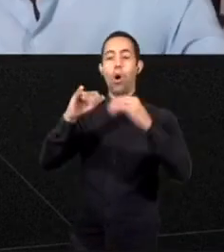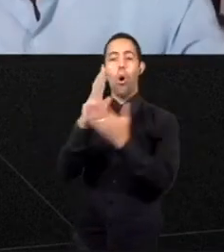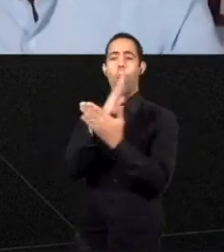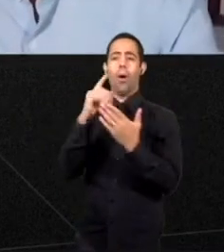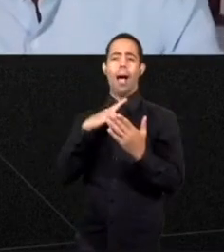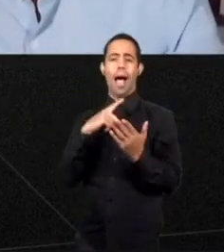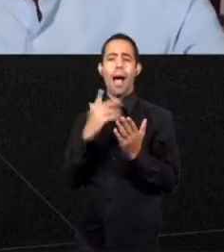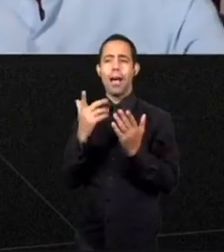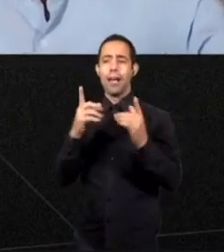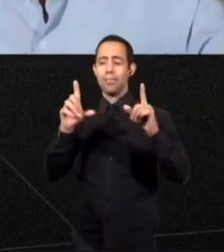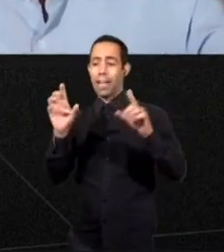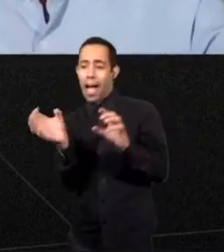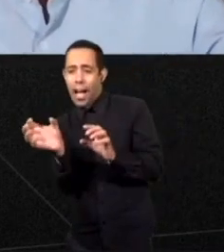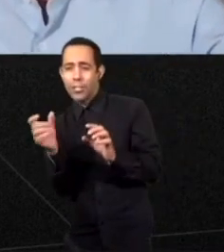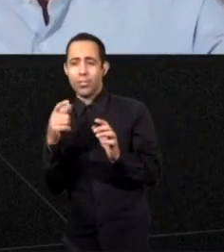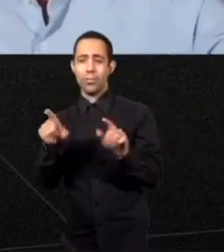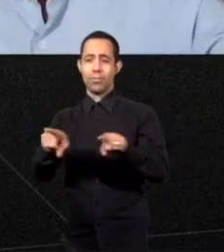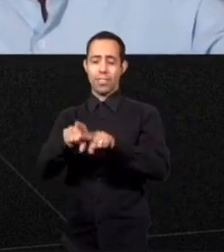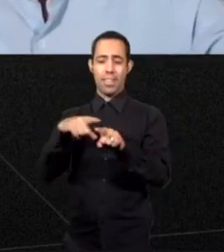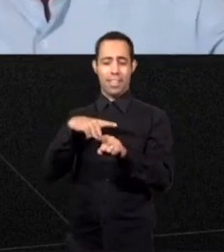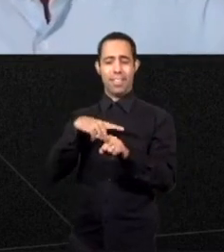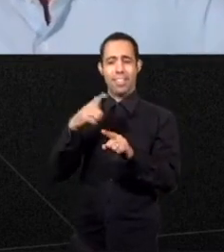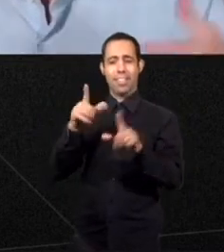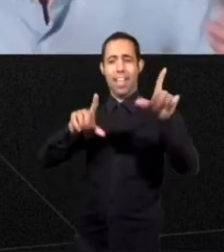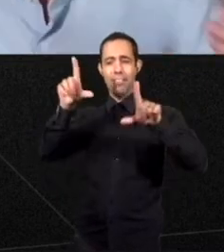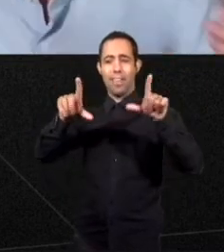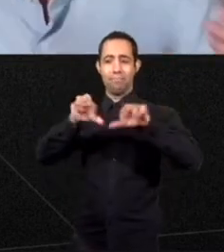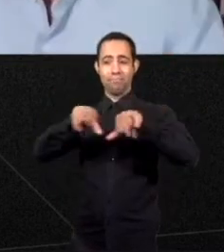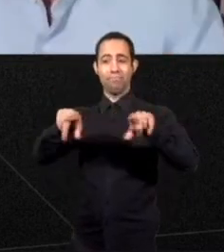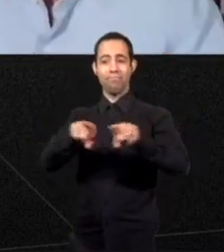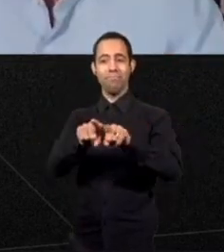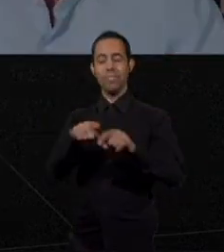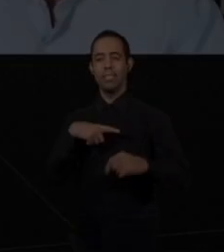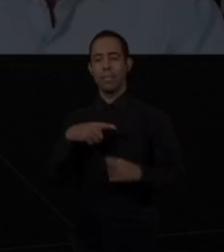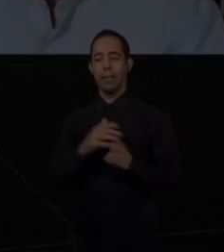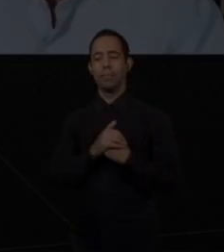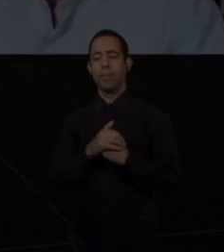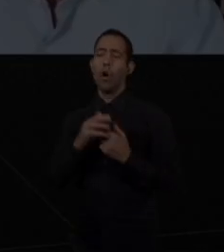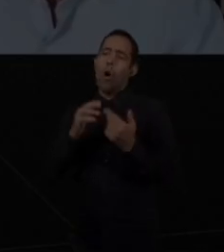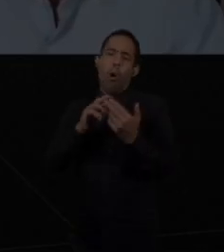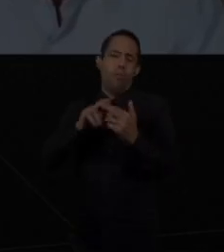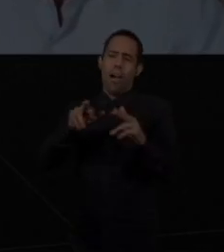about the pandemic and the vaccines and everything, or I'm just getting government propaganda.